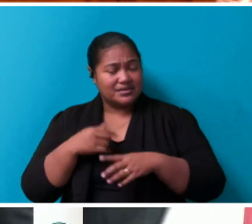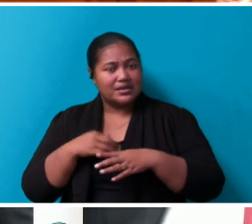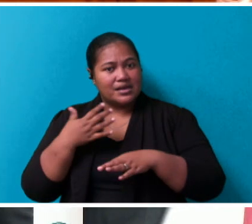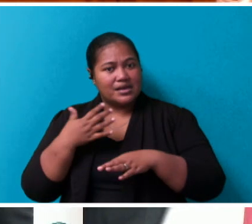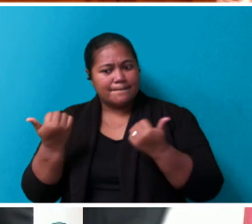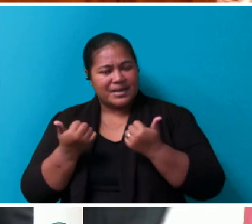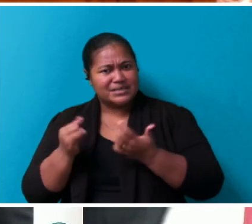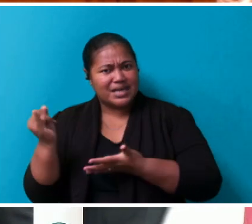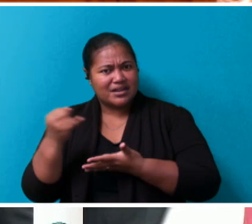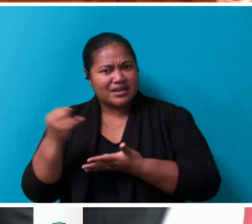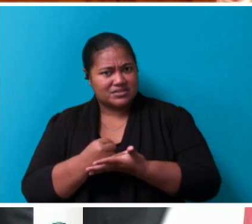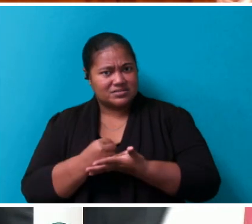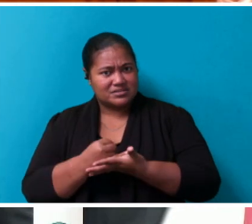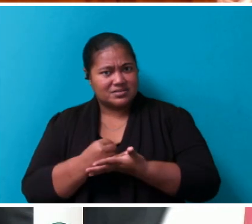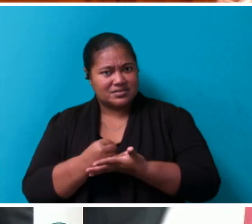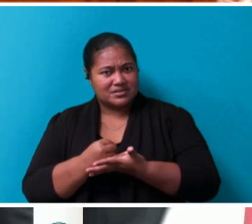groups